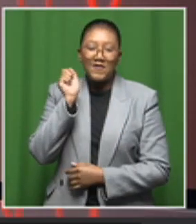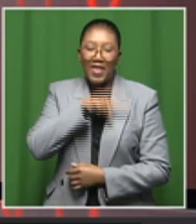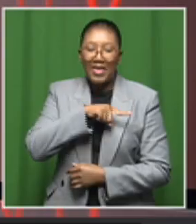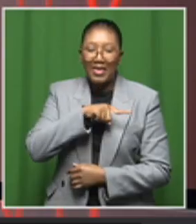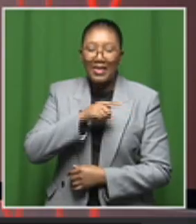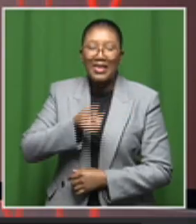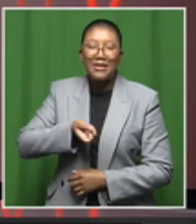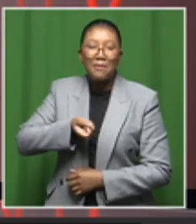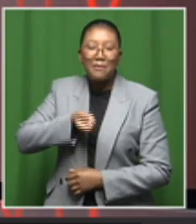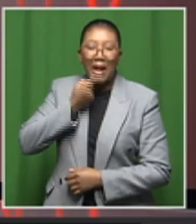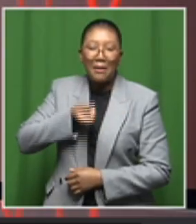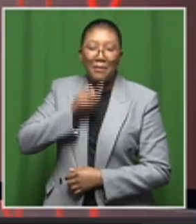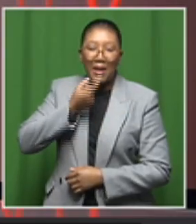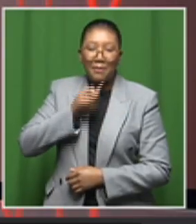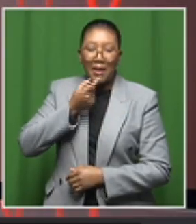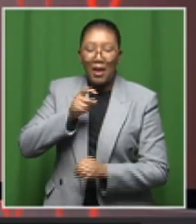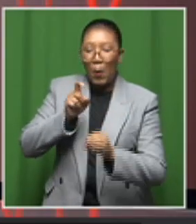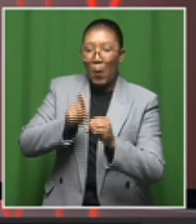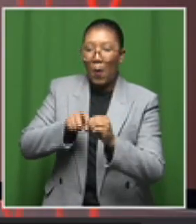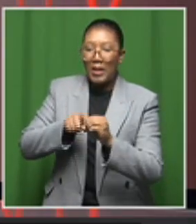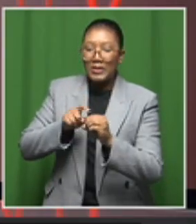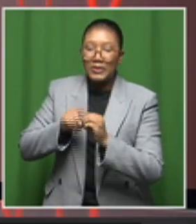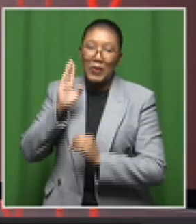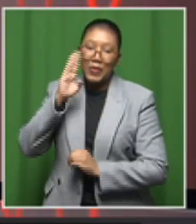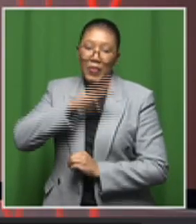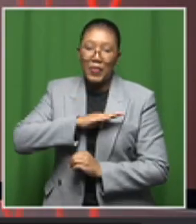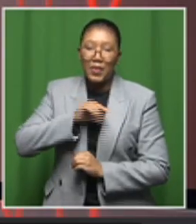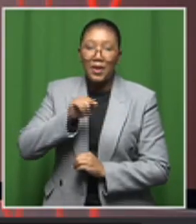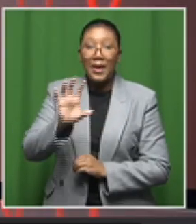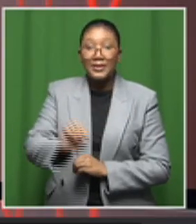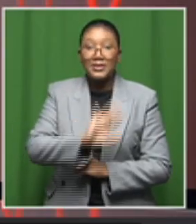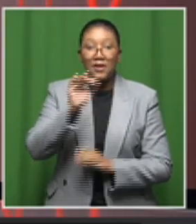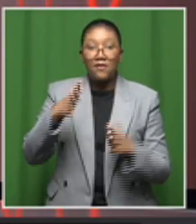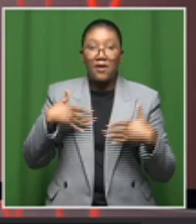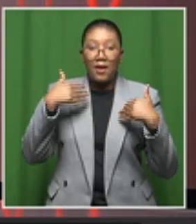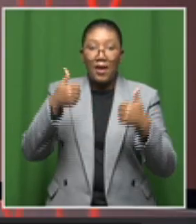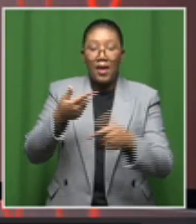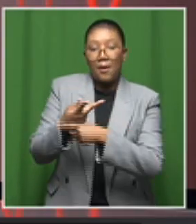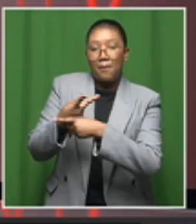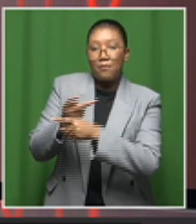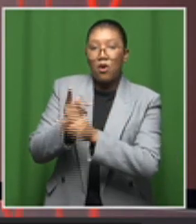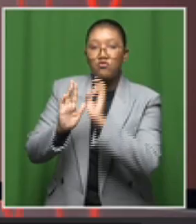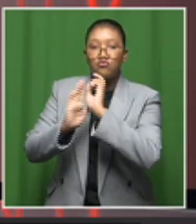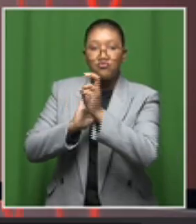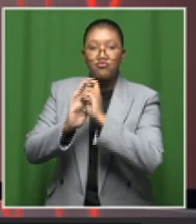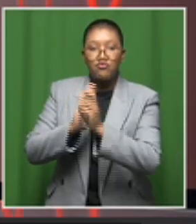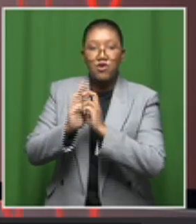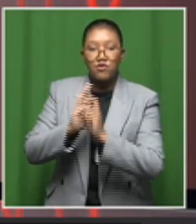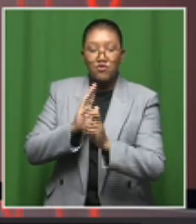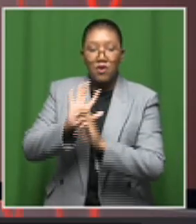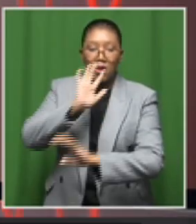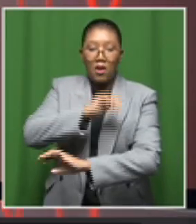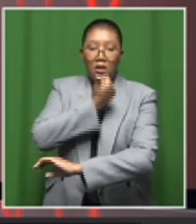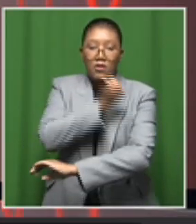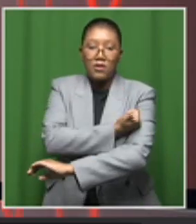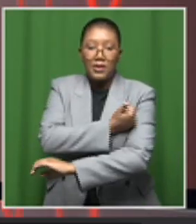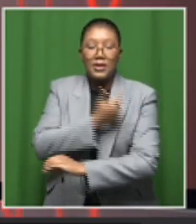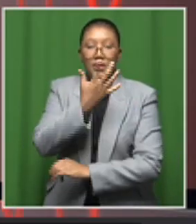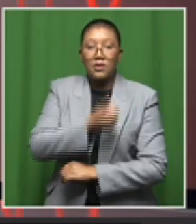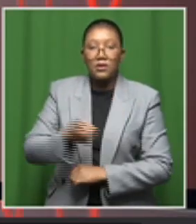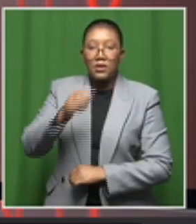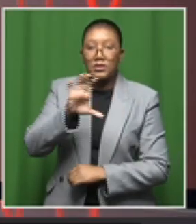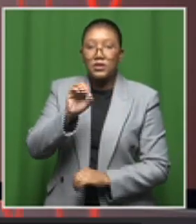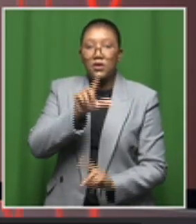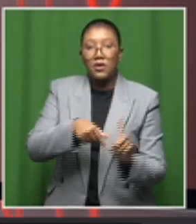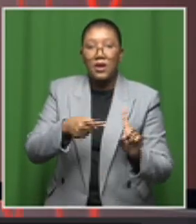substandard medicines. Well, joining us to discuss this, we've got the South African Health Products Regulatory Authority CEO, Dr